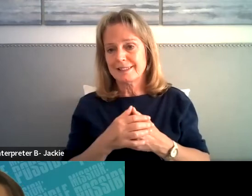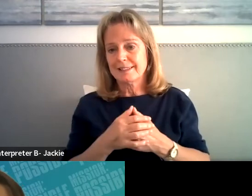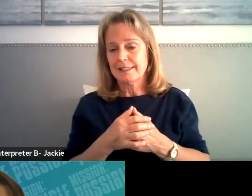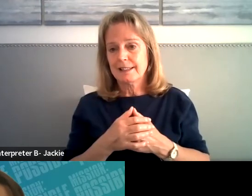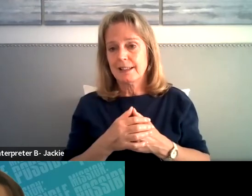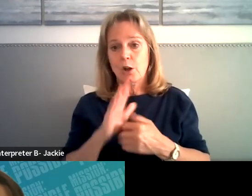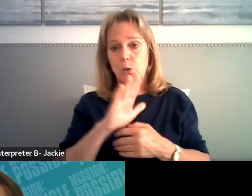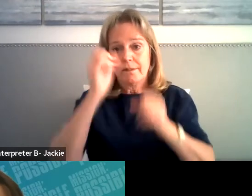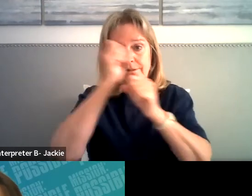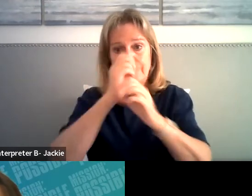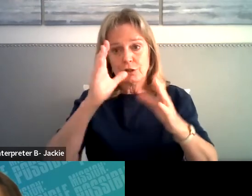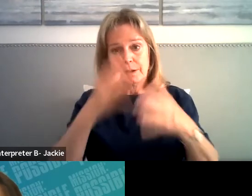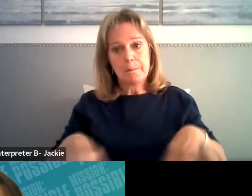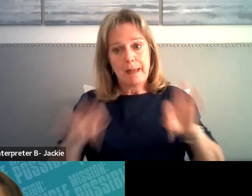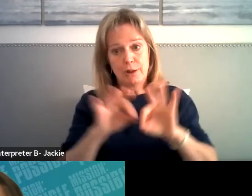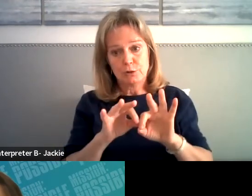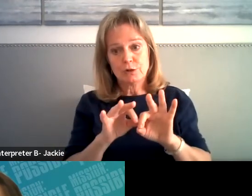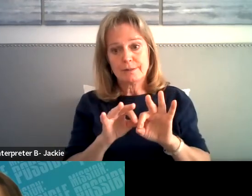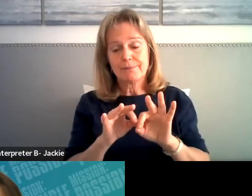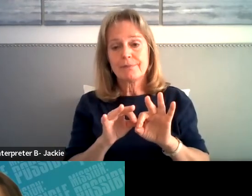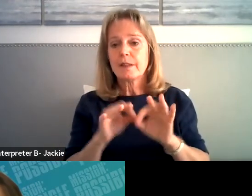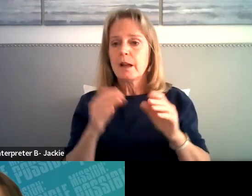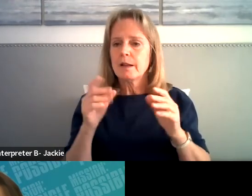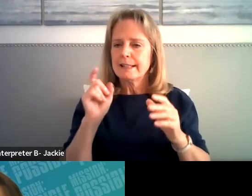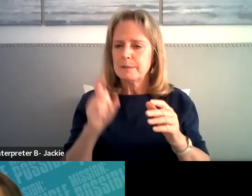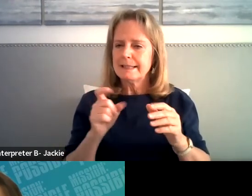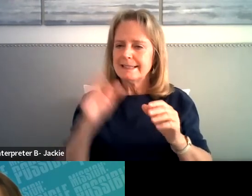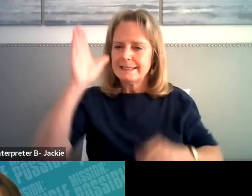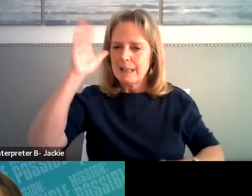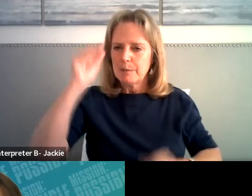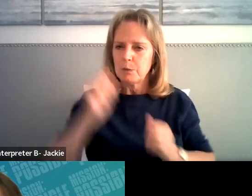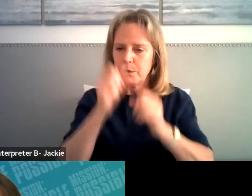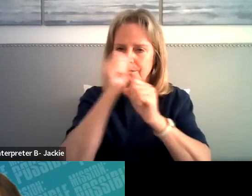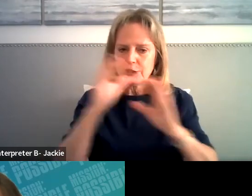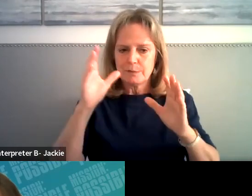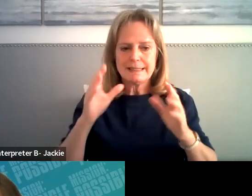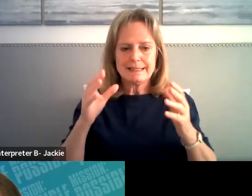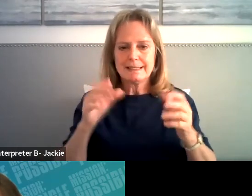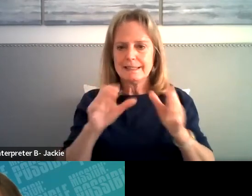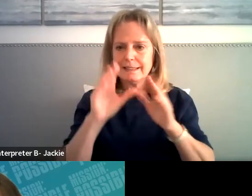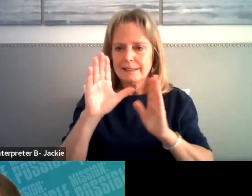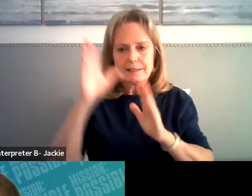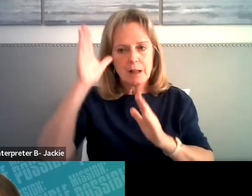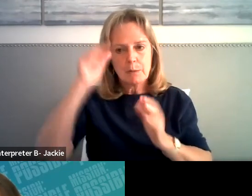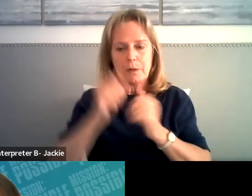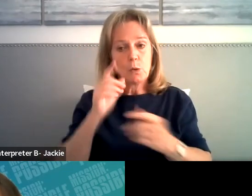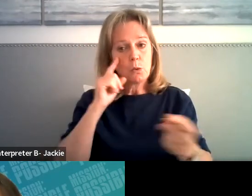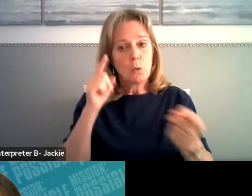Your vision matters, but you need to be stubborn with your vision and be stubborn with your goals. But